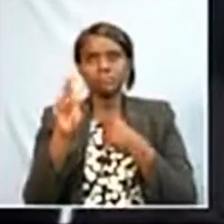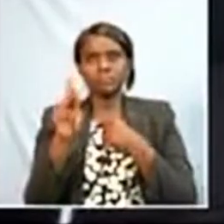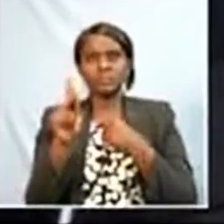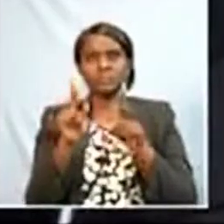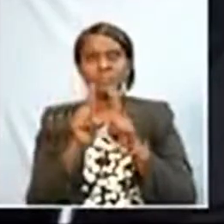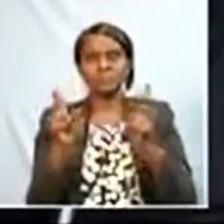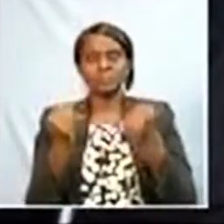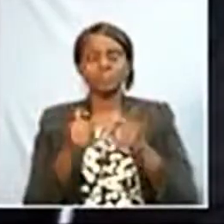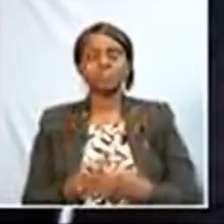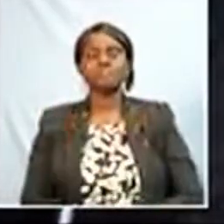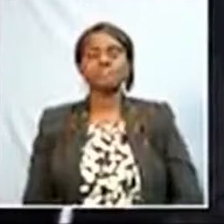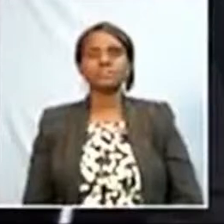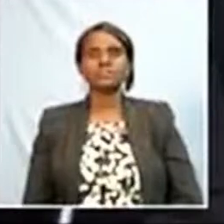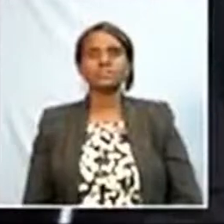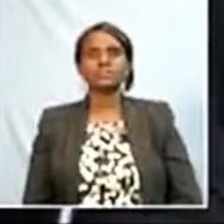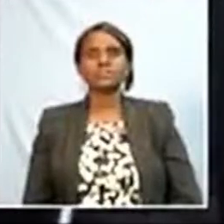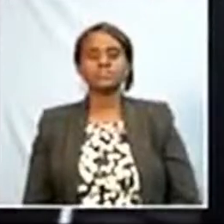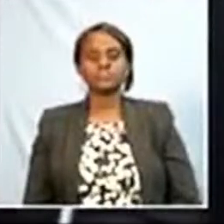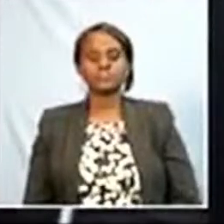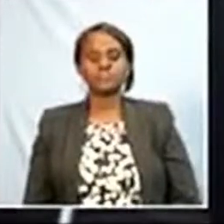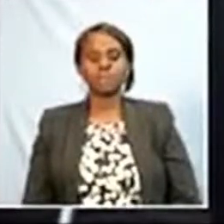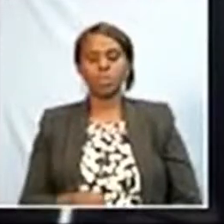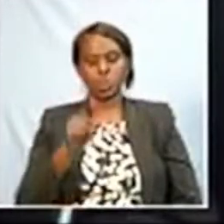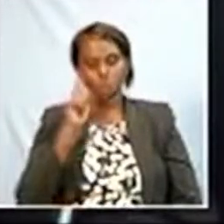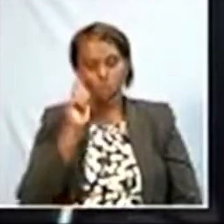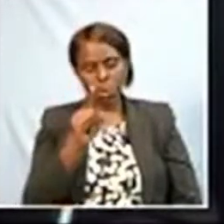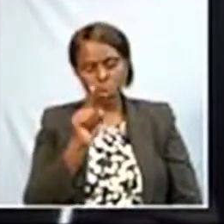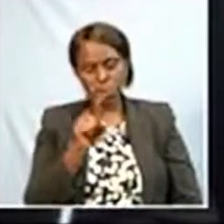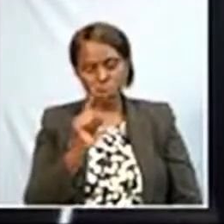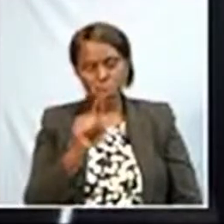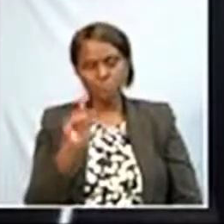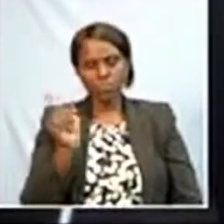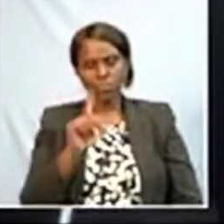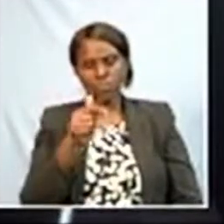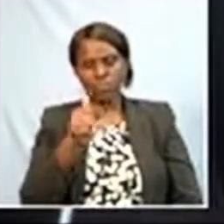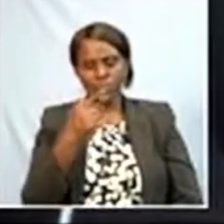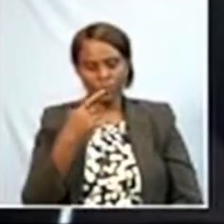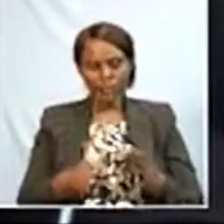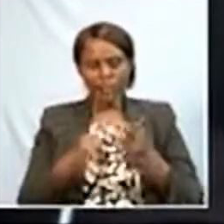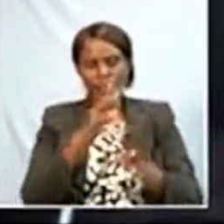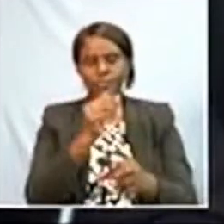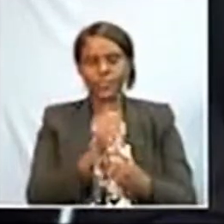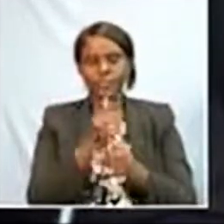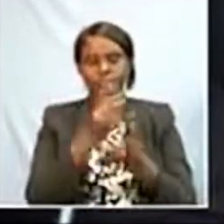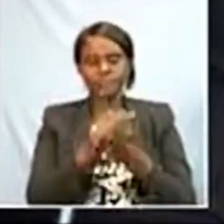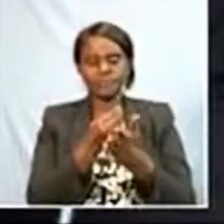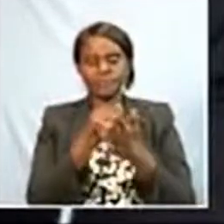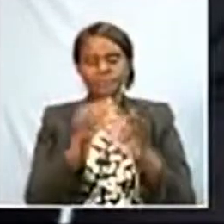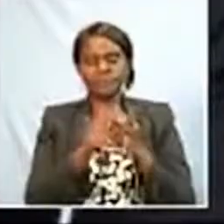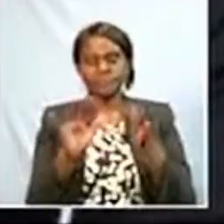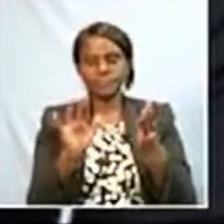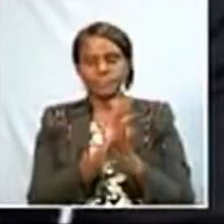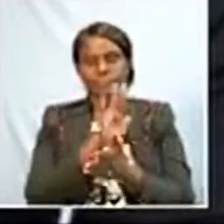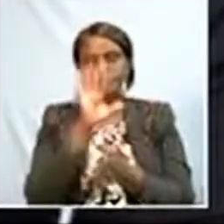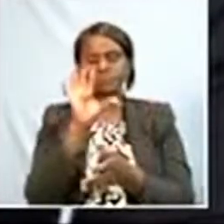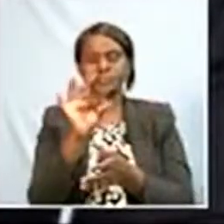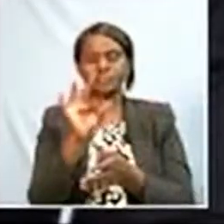So the resolution where we're going to get the funding on page